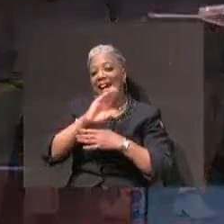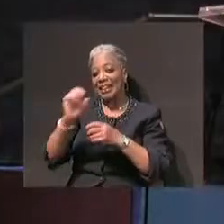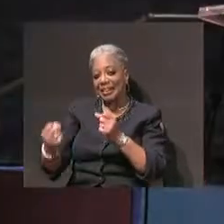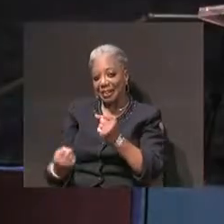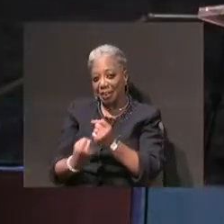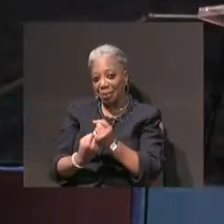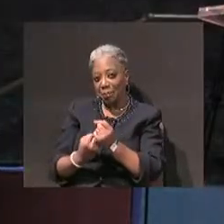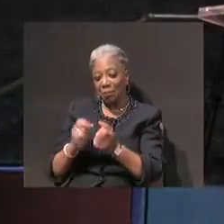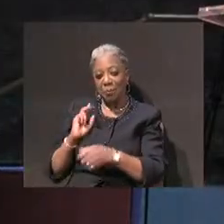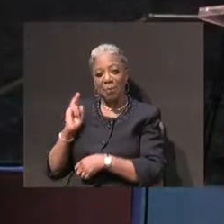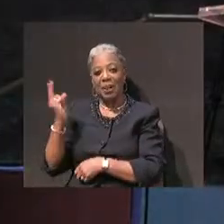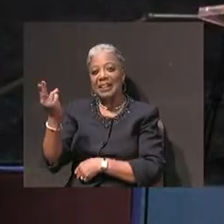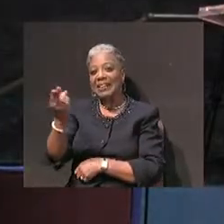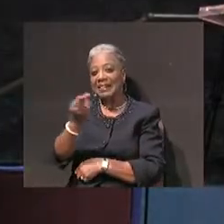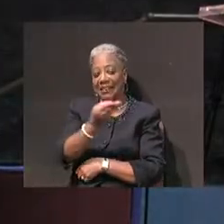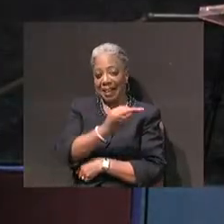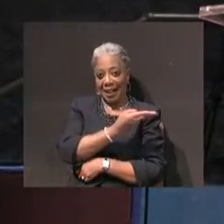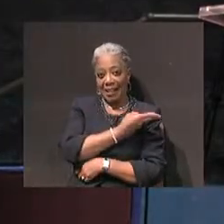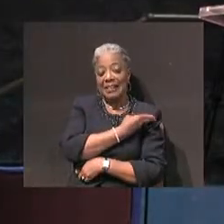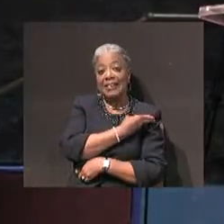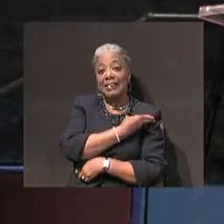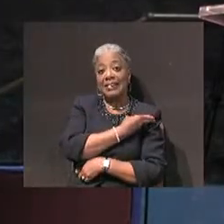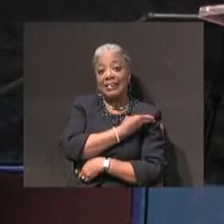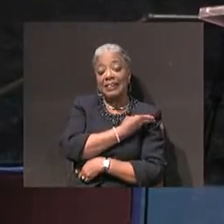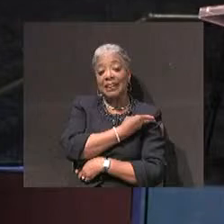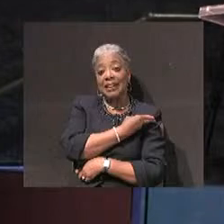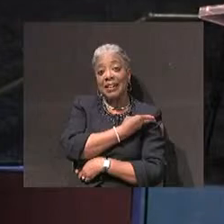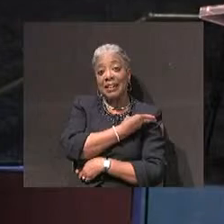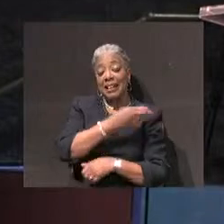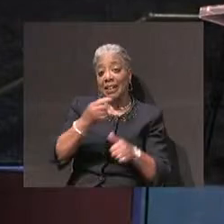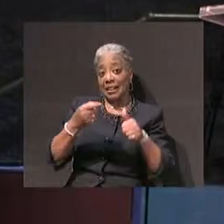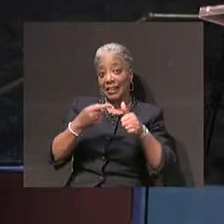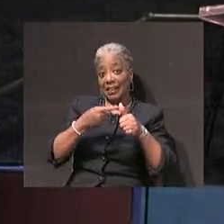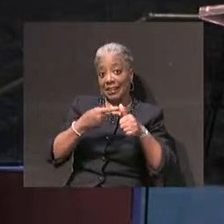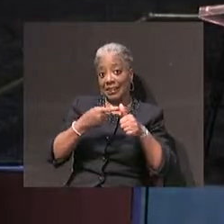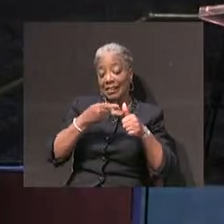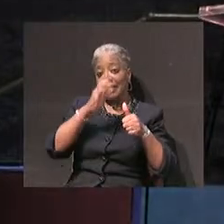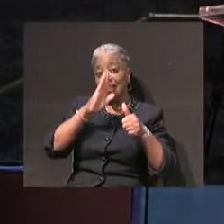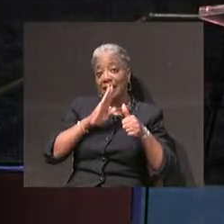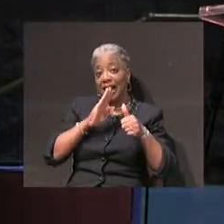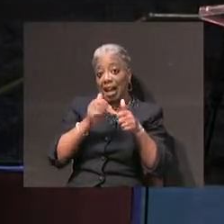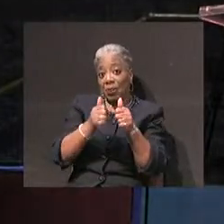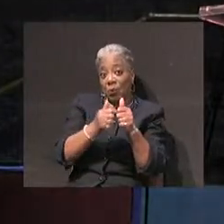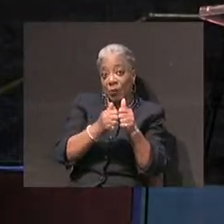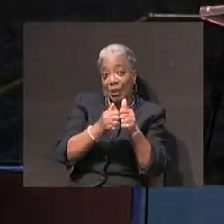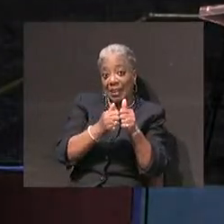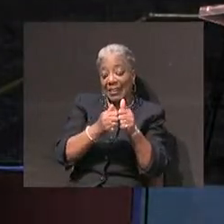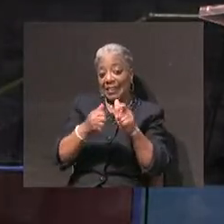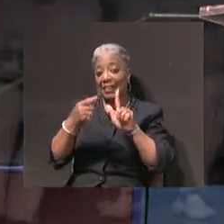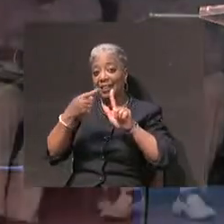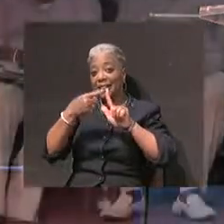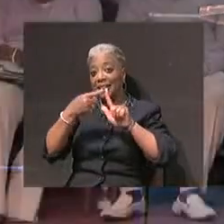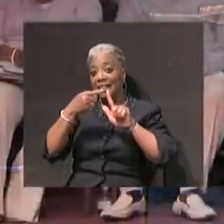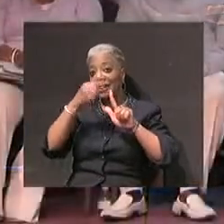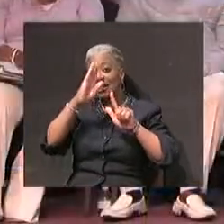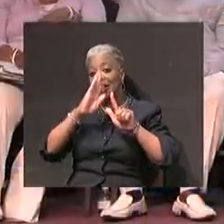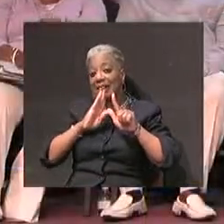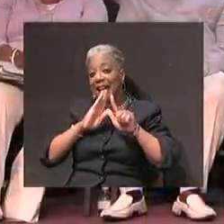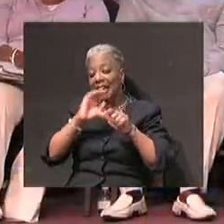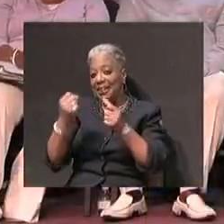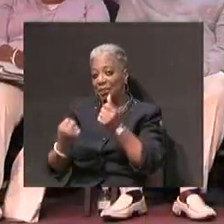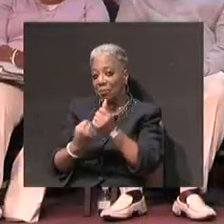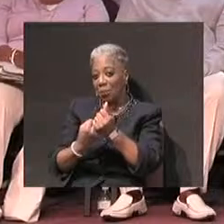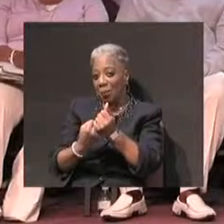Because he died for us. God is with us. God is for us. And the fact that he rose from the